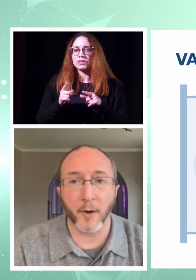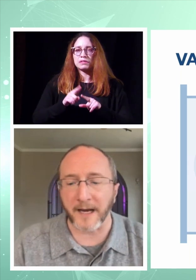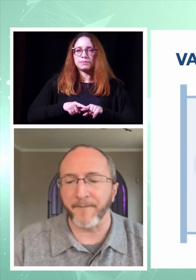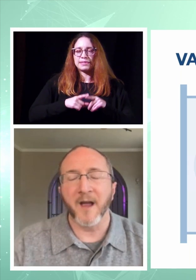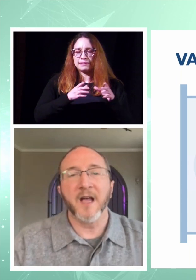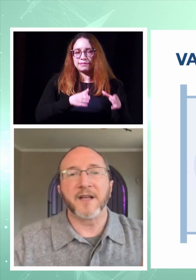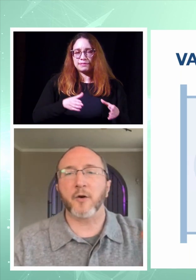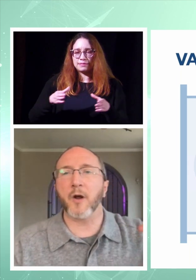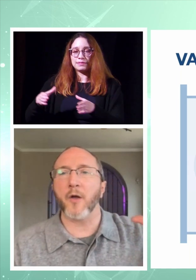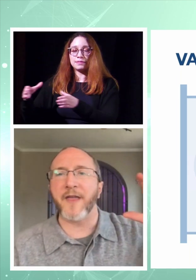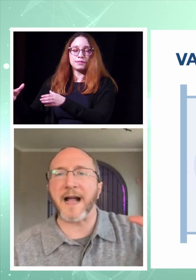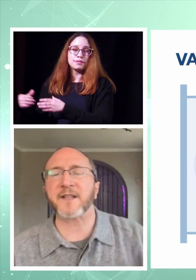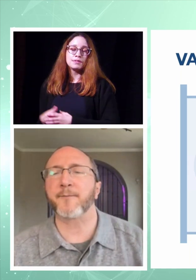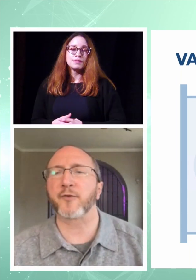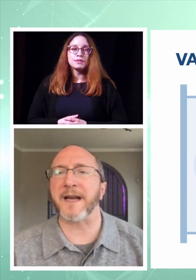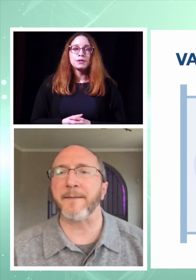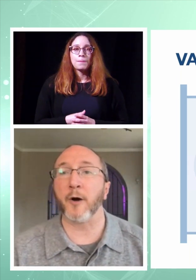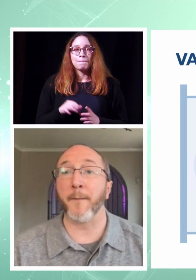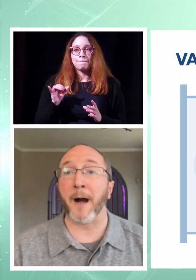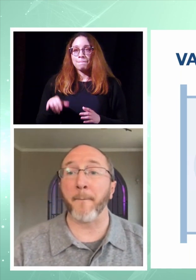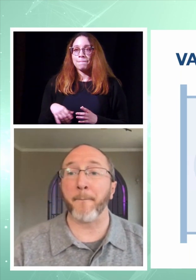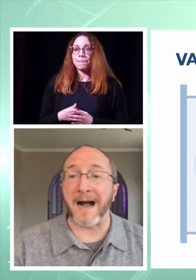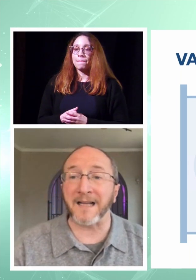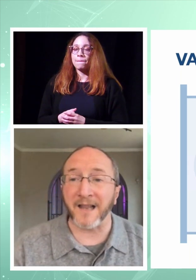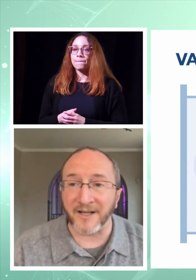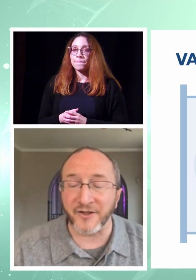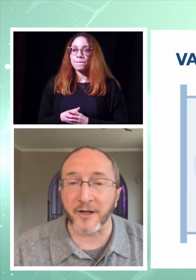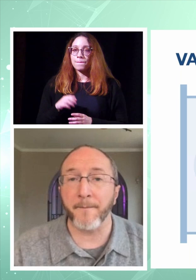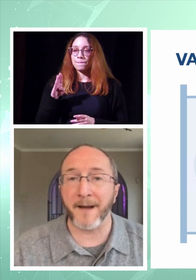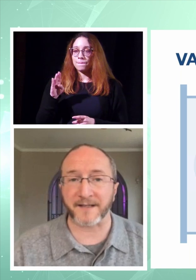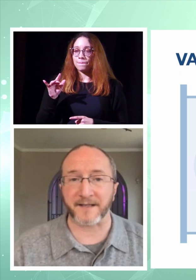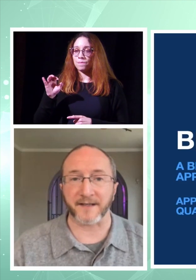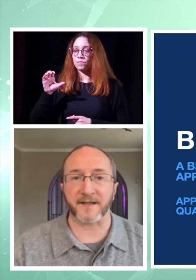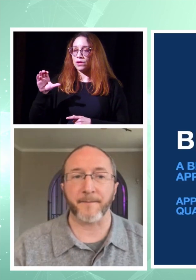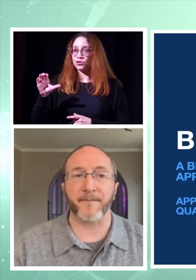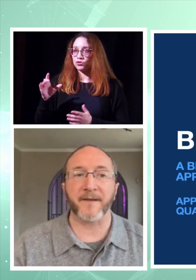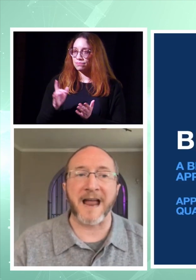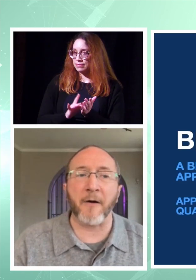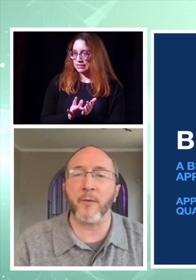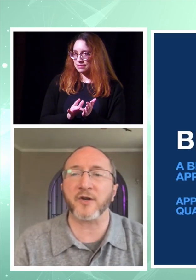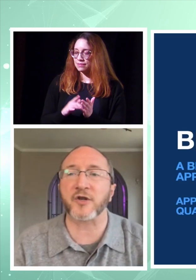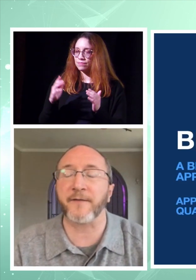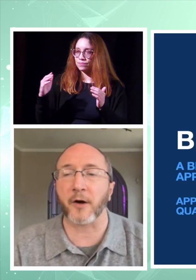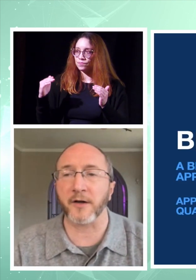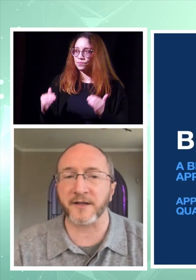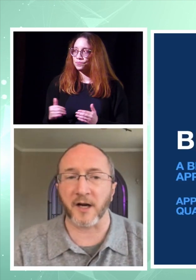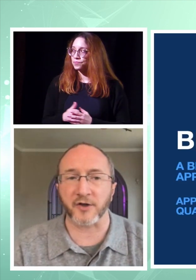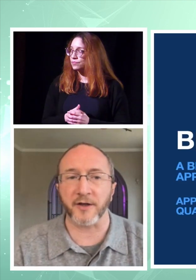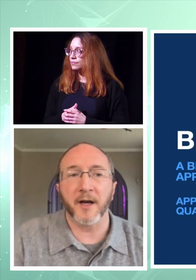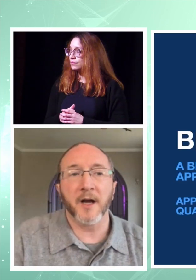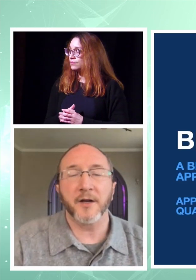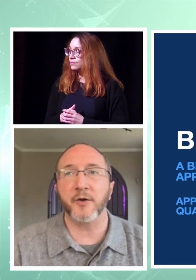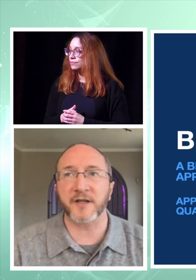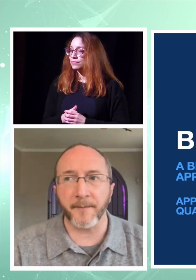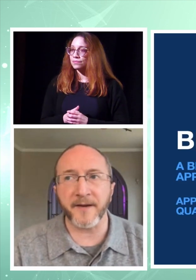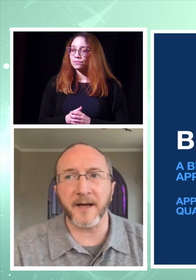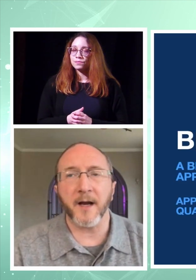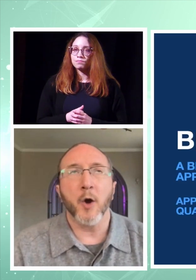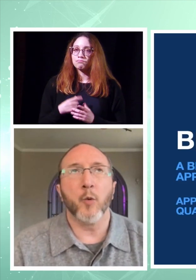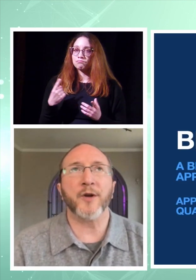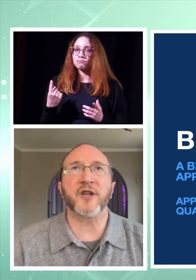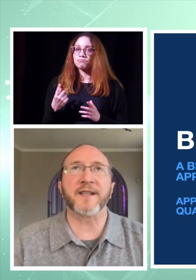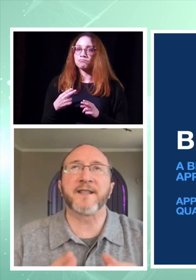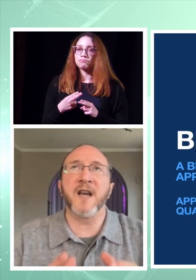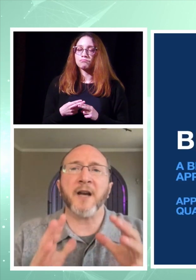batch. Okay, so that's a preamble about biologic medicines. Now I want to shift our discussion to